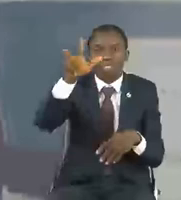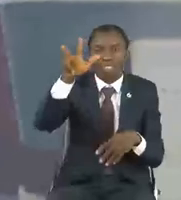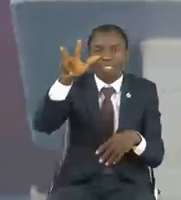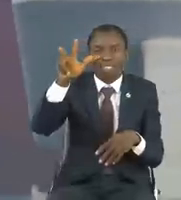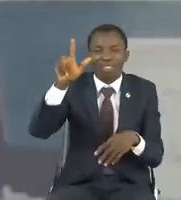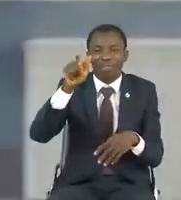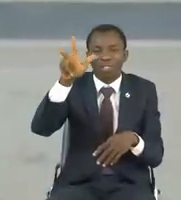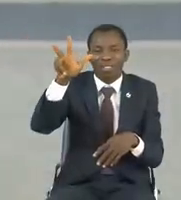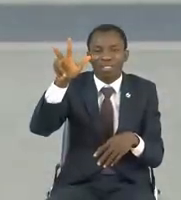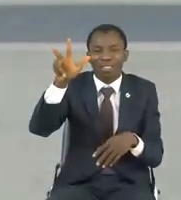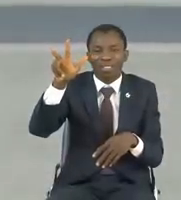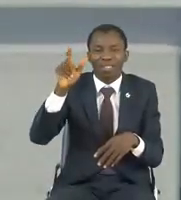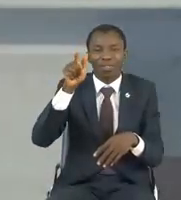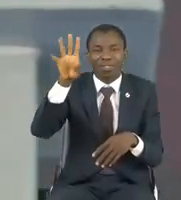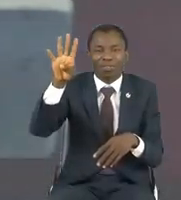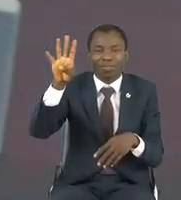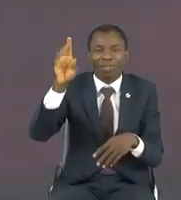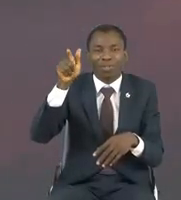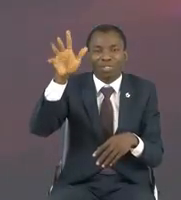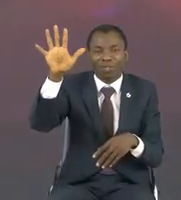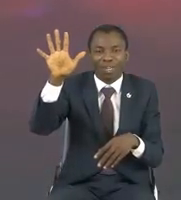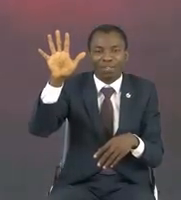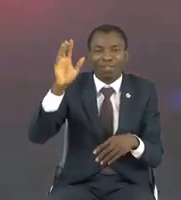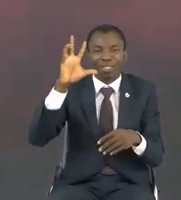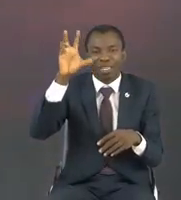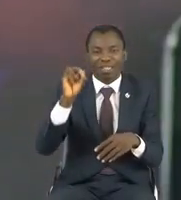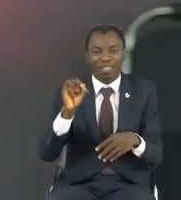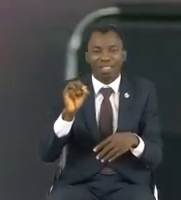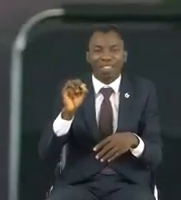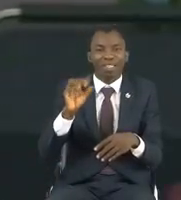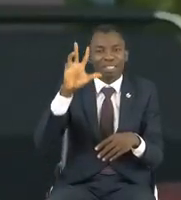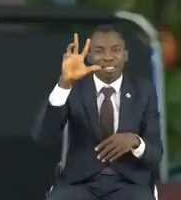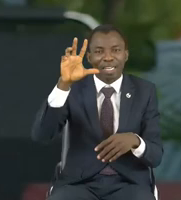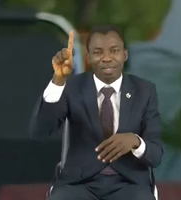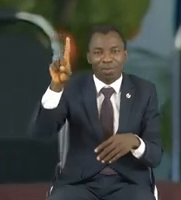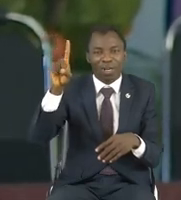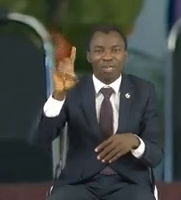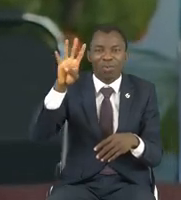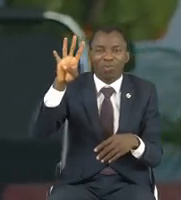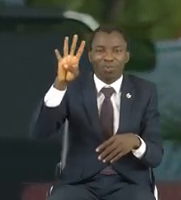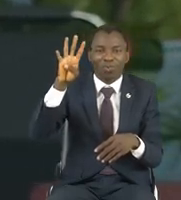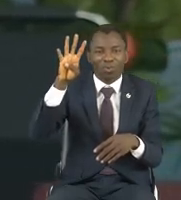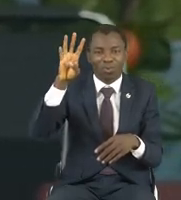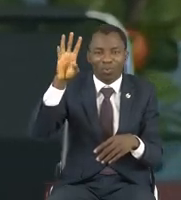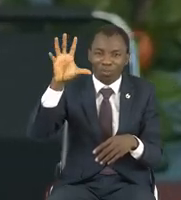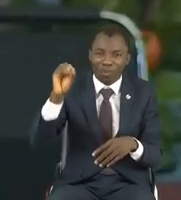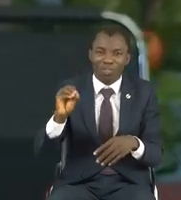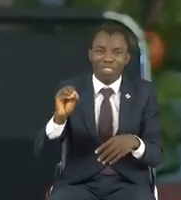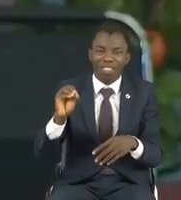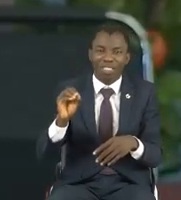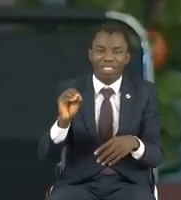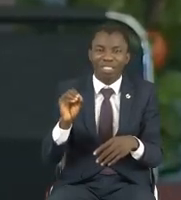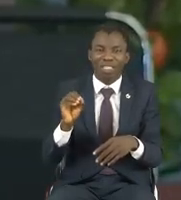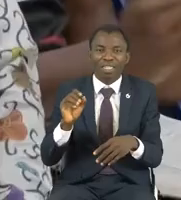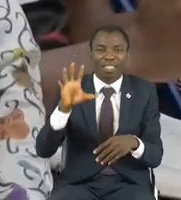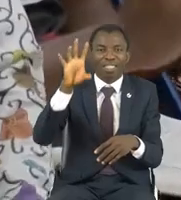23, then 24, 25, 30, 31, 40, 50, 60,